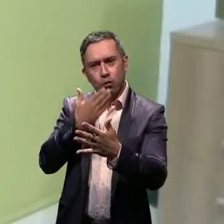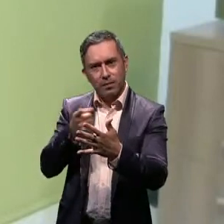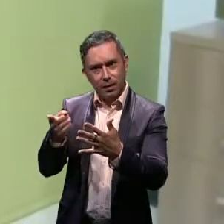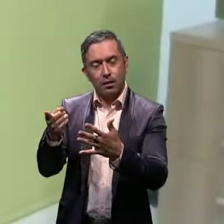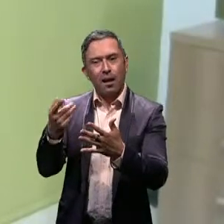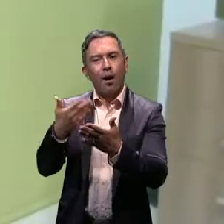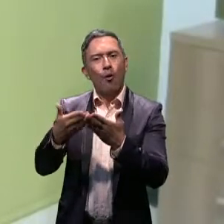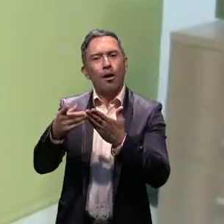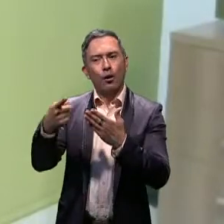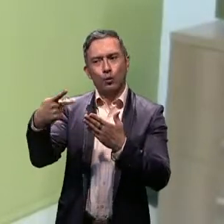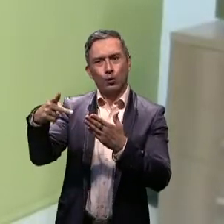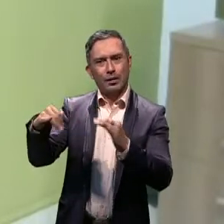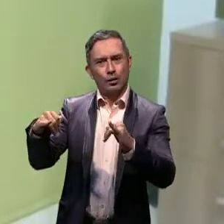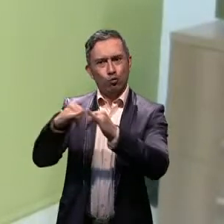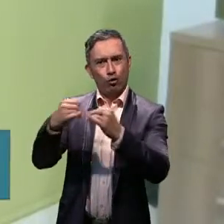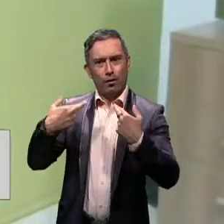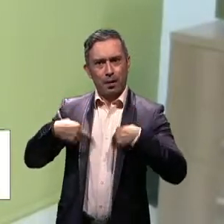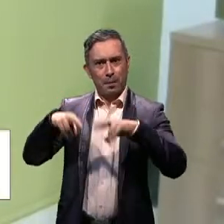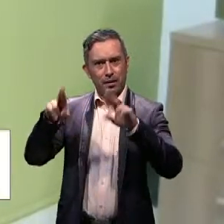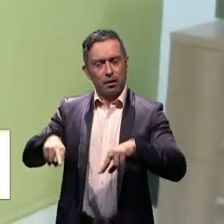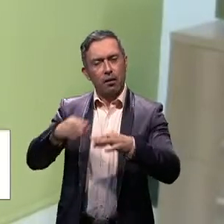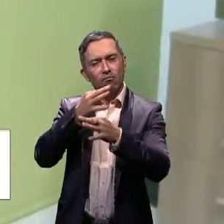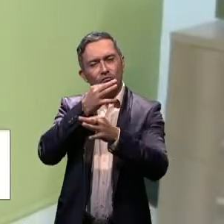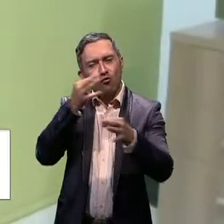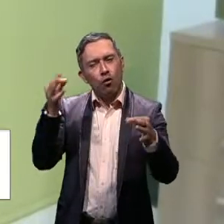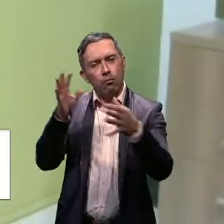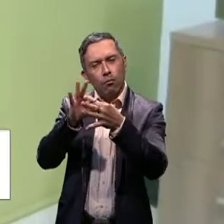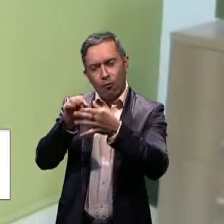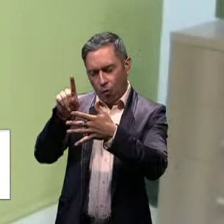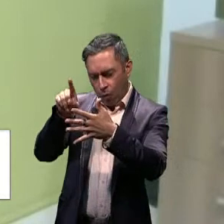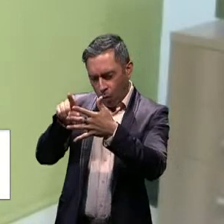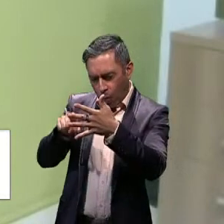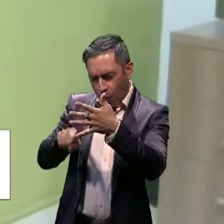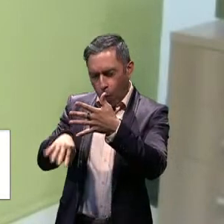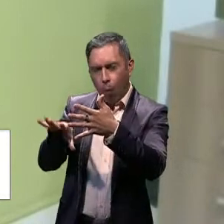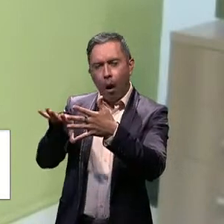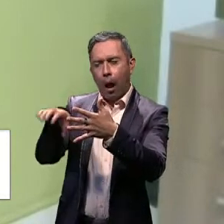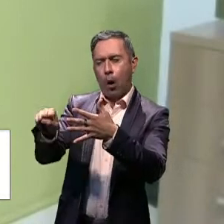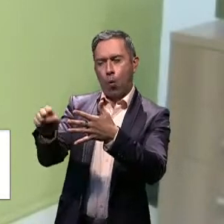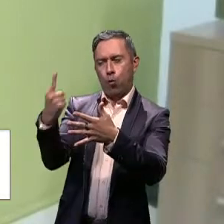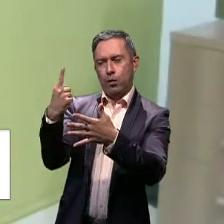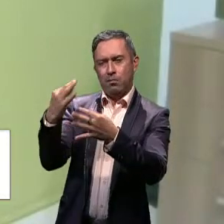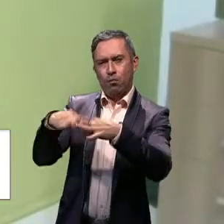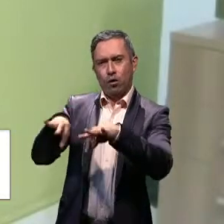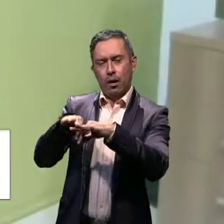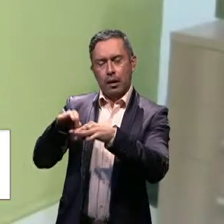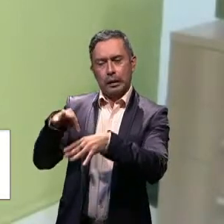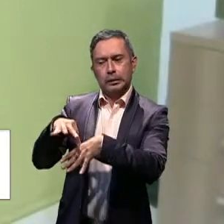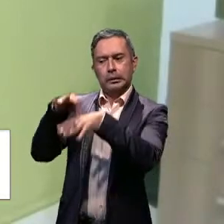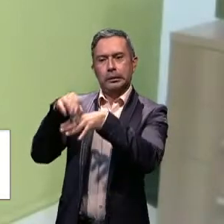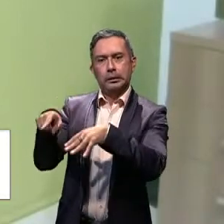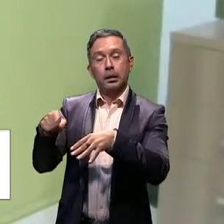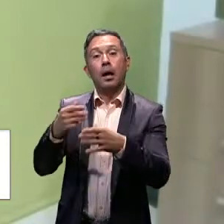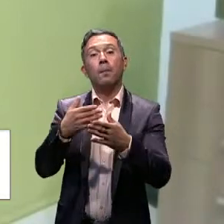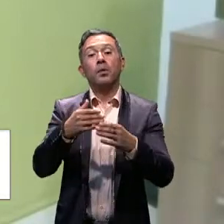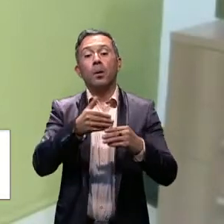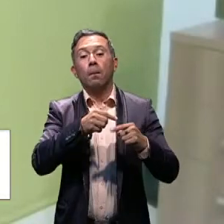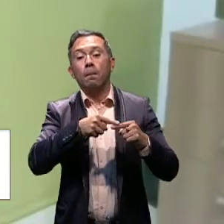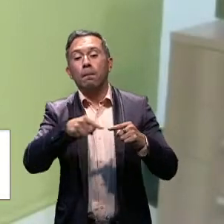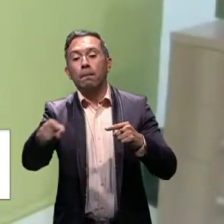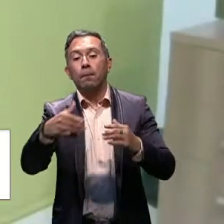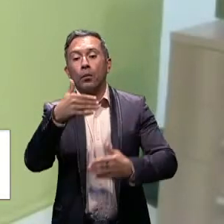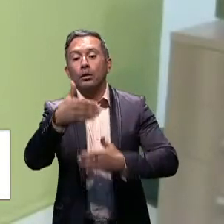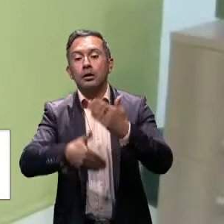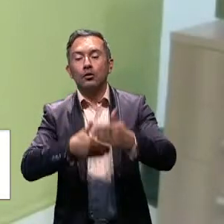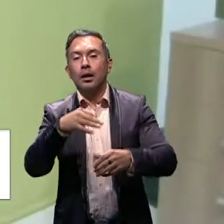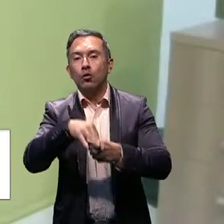Excellent message, institutional message, and I am going to rescue one specifically to pay attention and the health of the